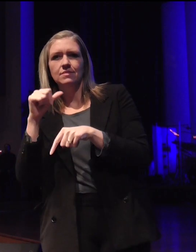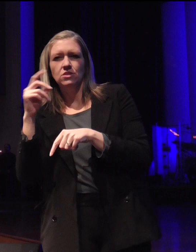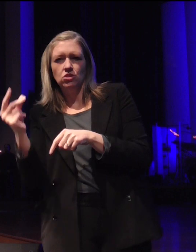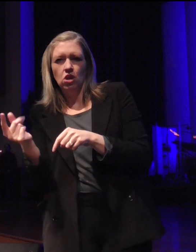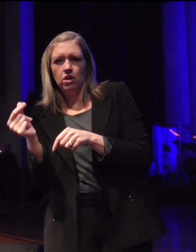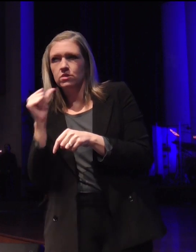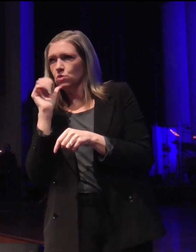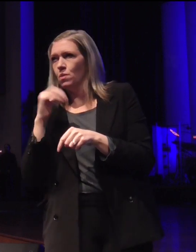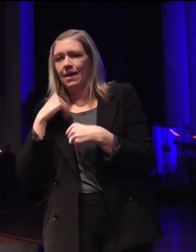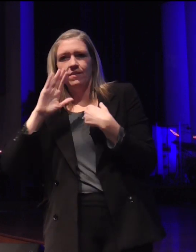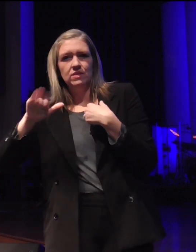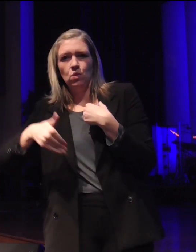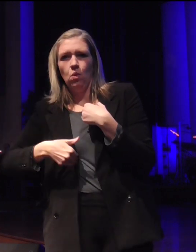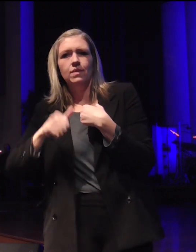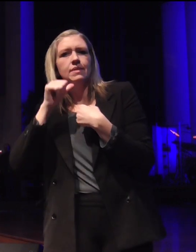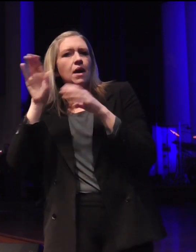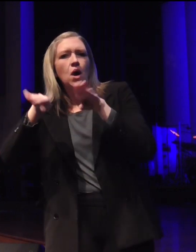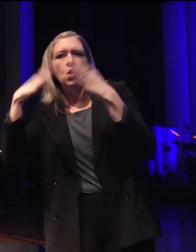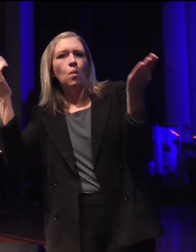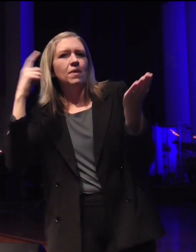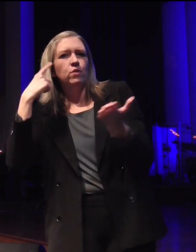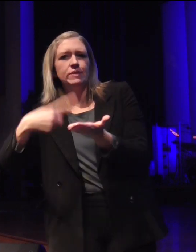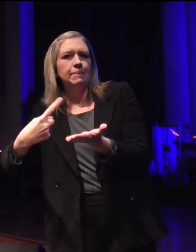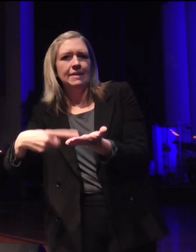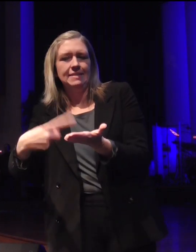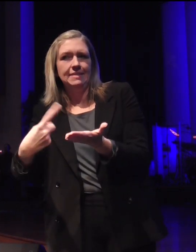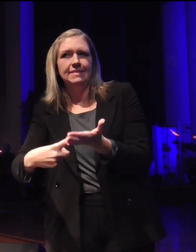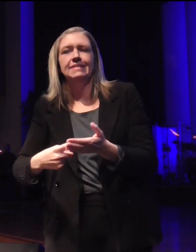souls. This is not open for debate.